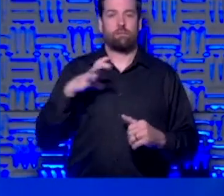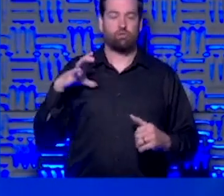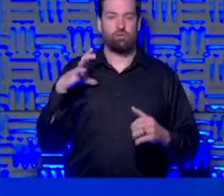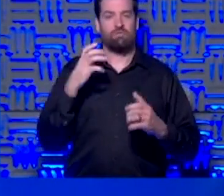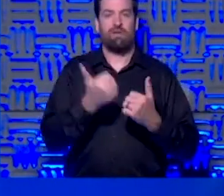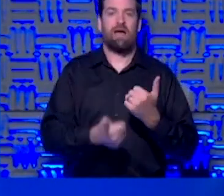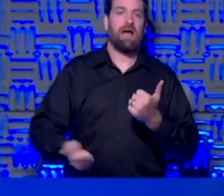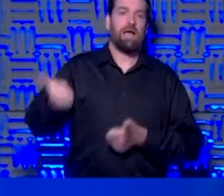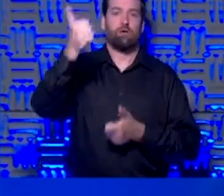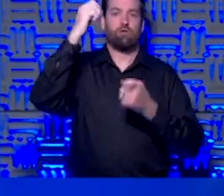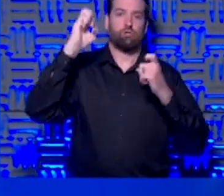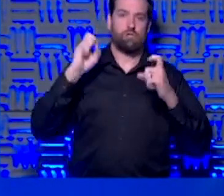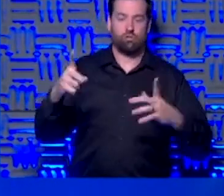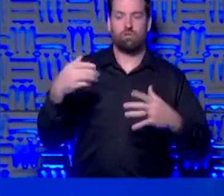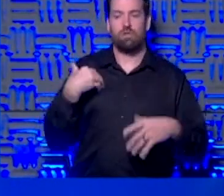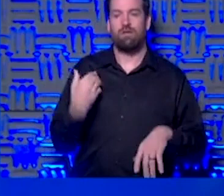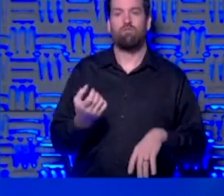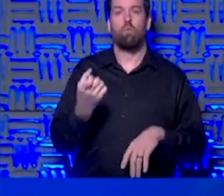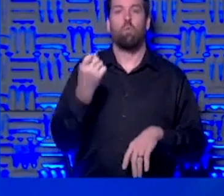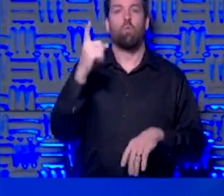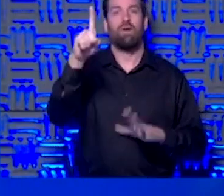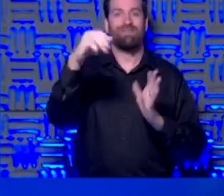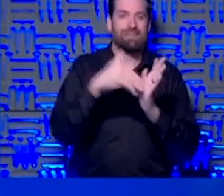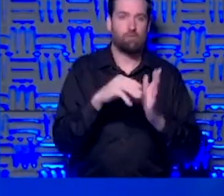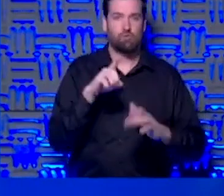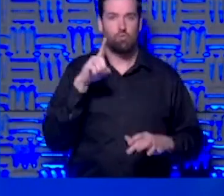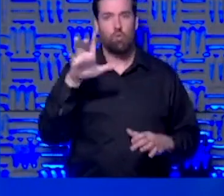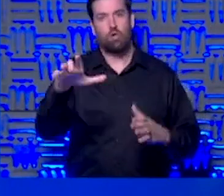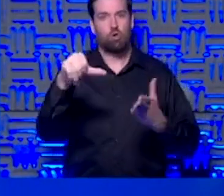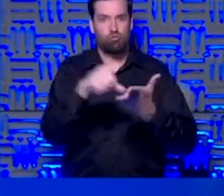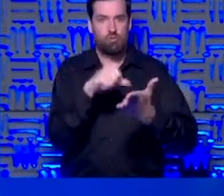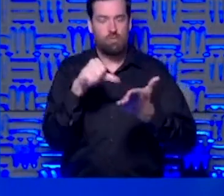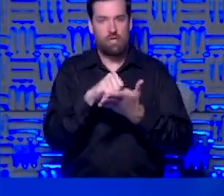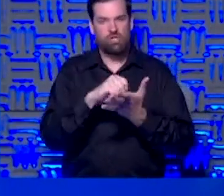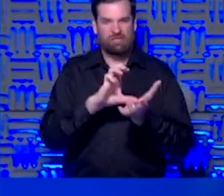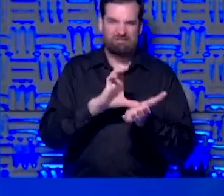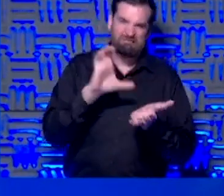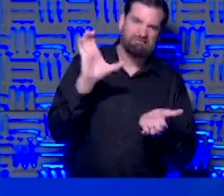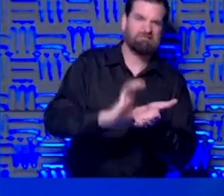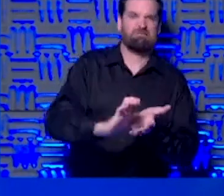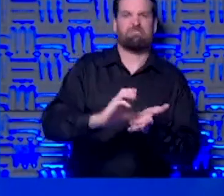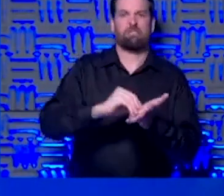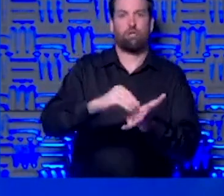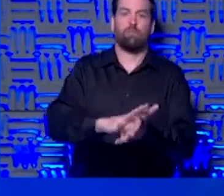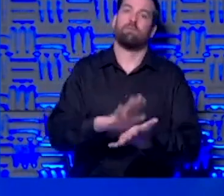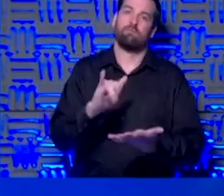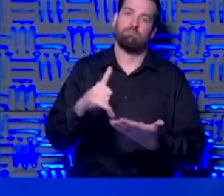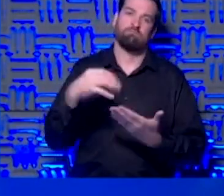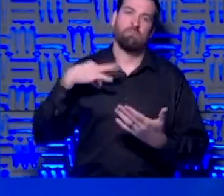and out online they have that 1,100-page document that Yeah. gets into a lot of these questions, and I think that would probably be